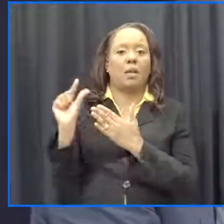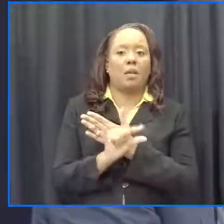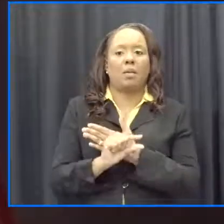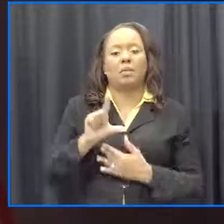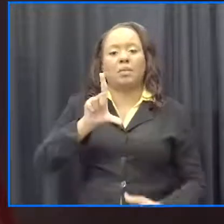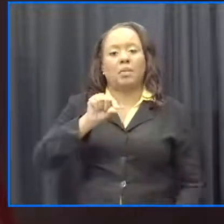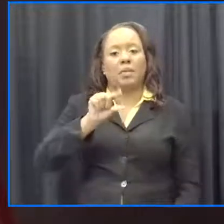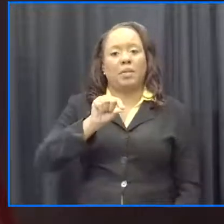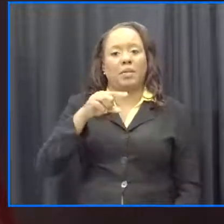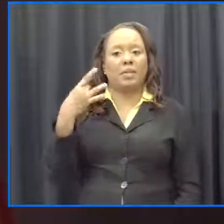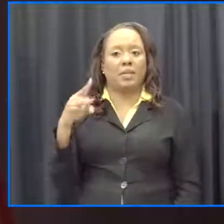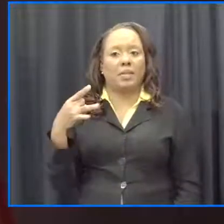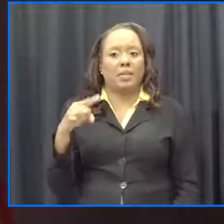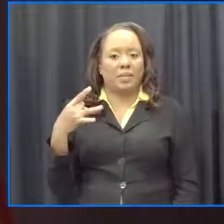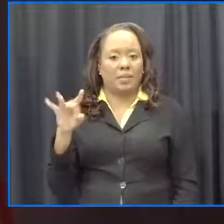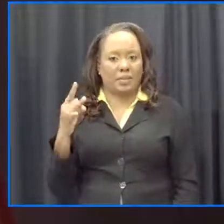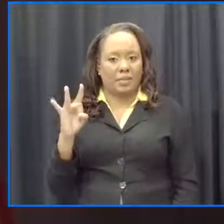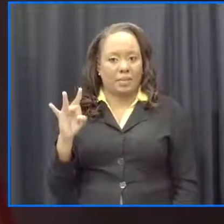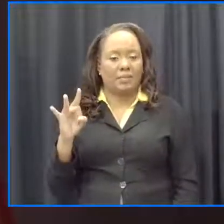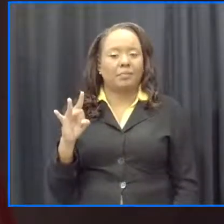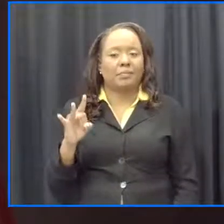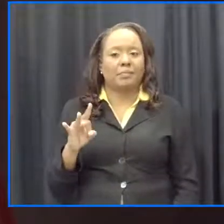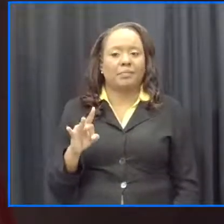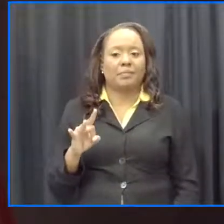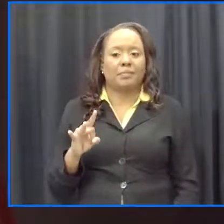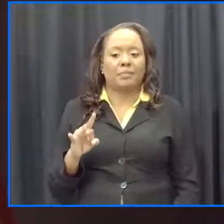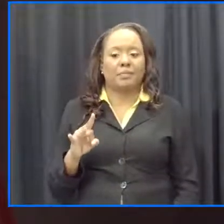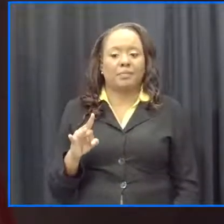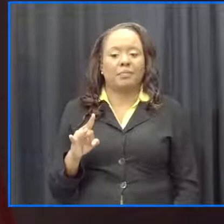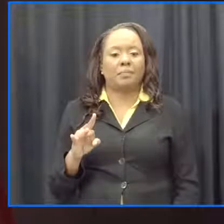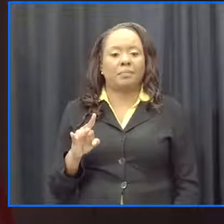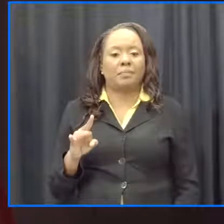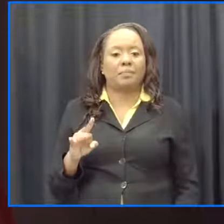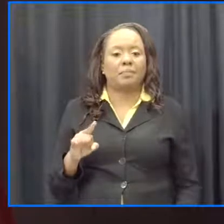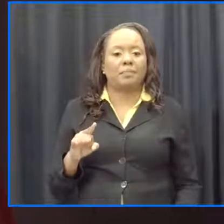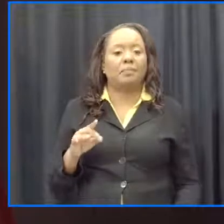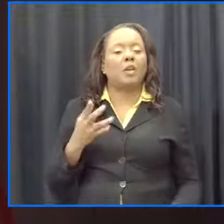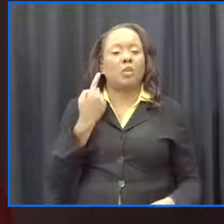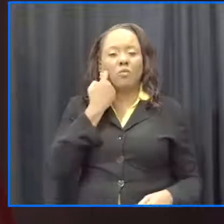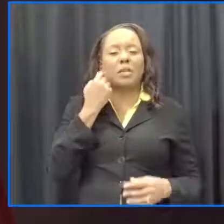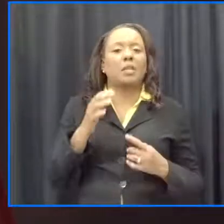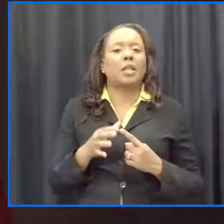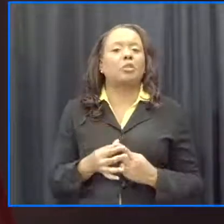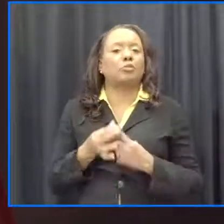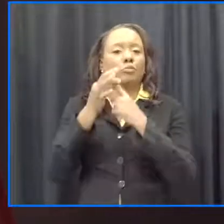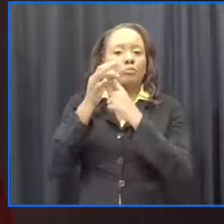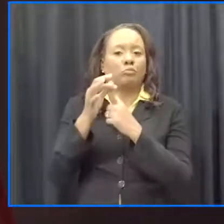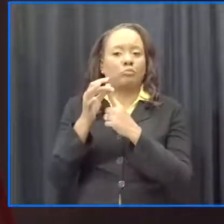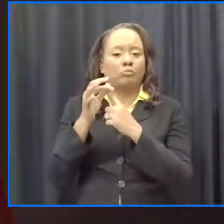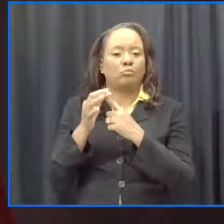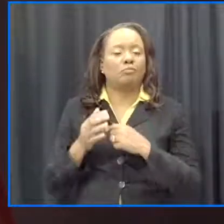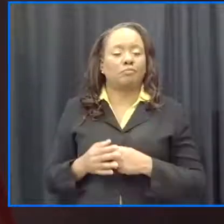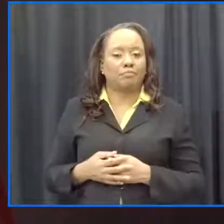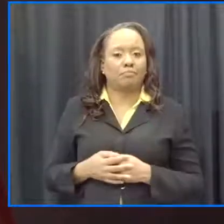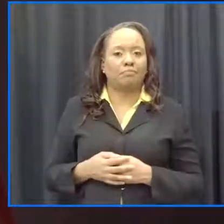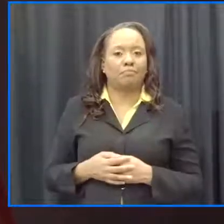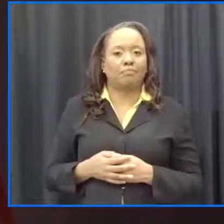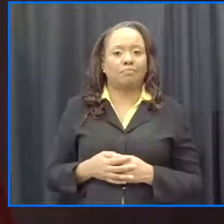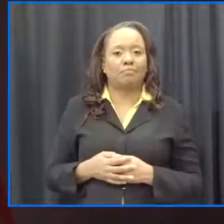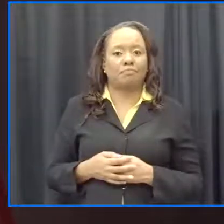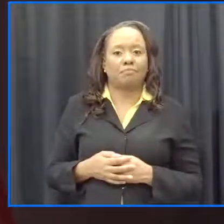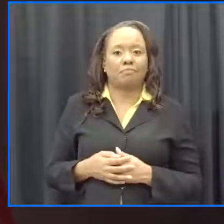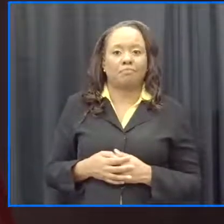in August 2018, a post to which he has recently been appointed.